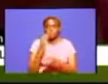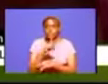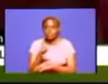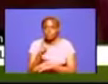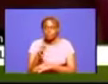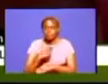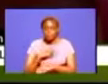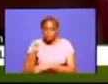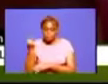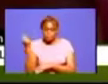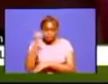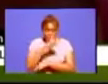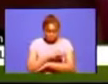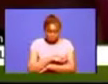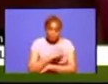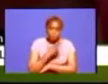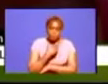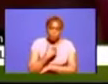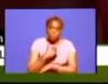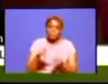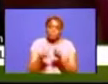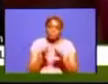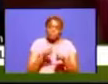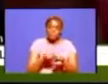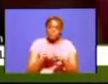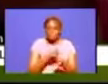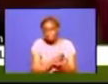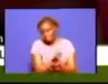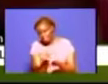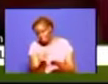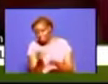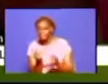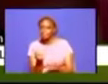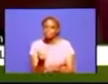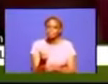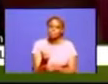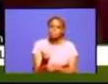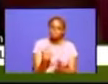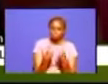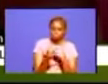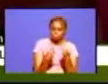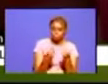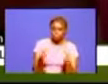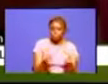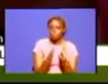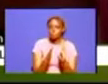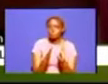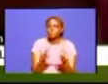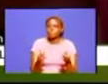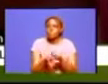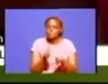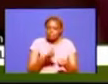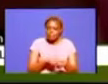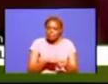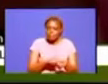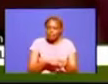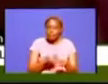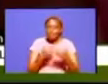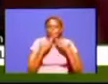my first day, I would like to digress a little bit and also take this opportunity to